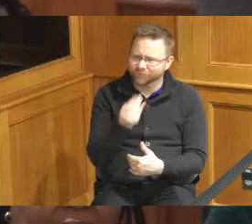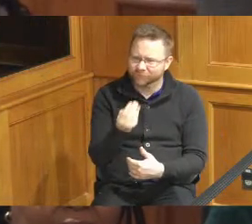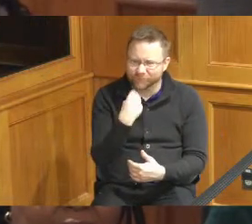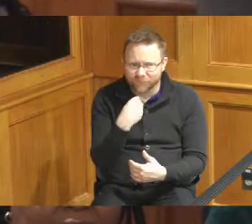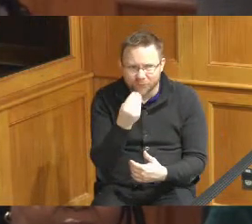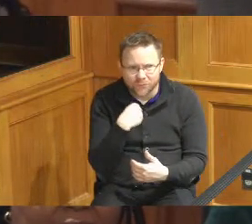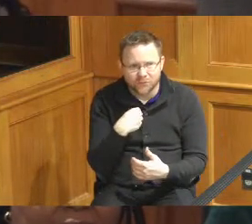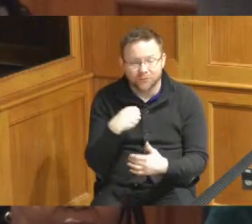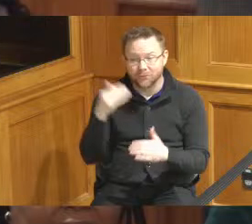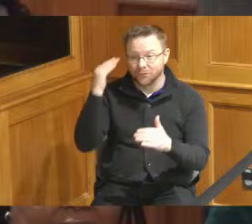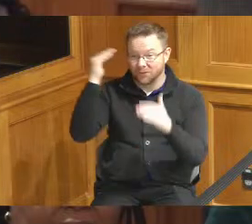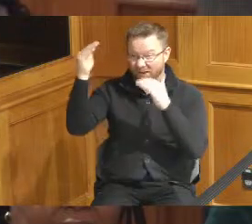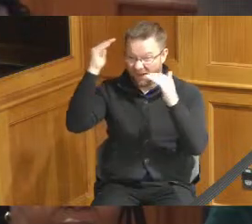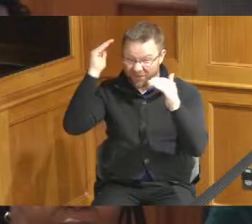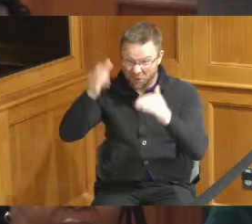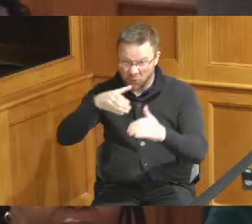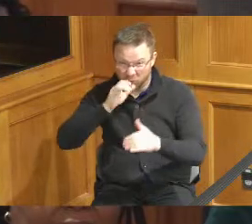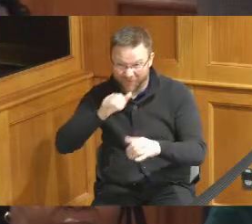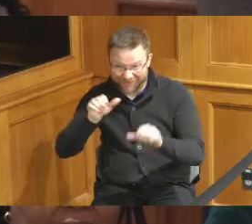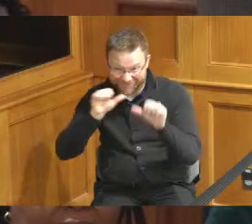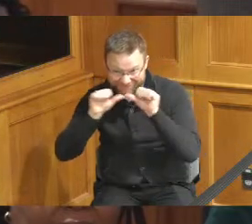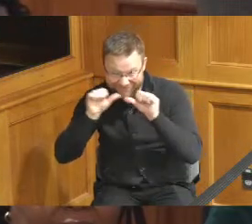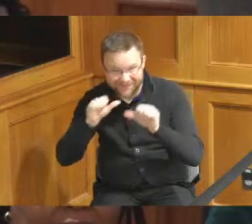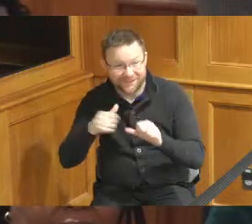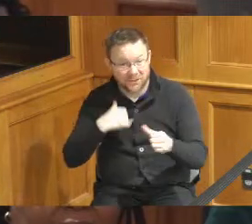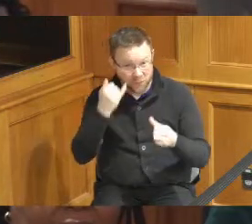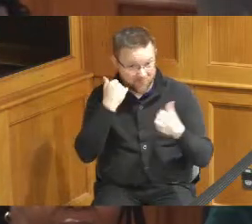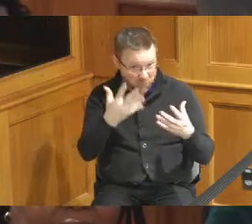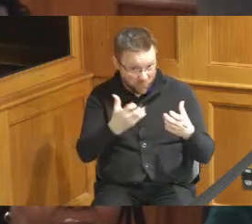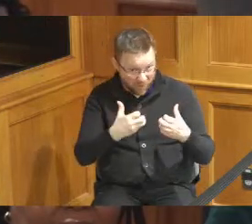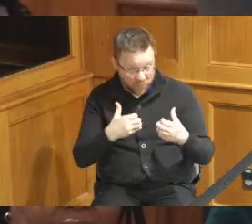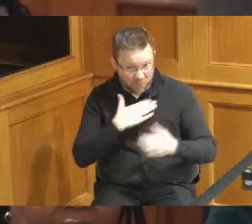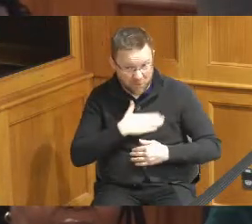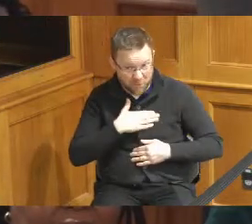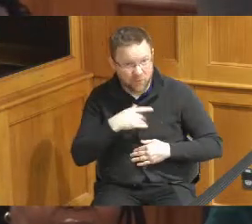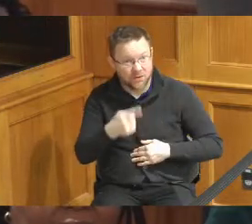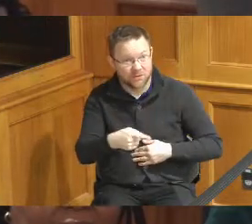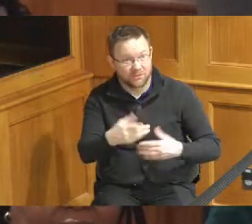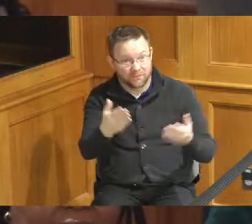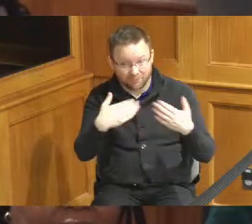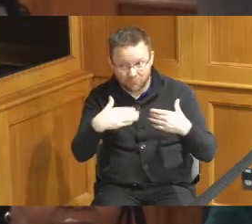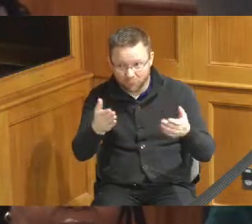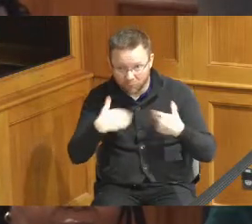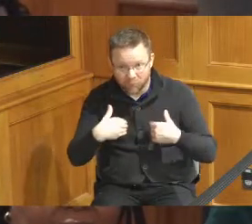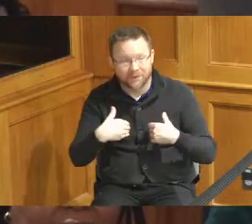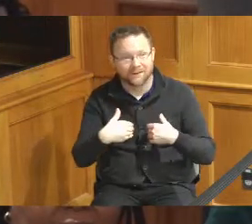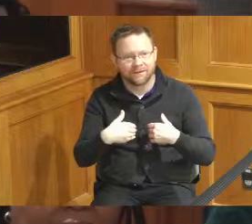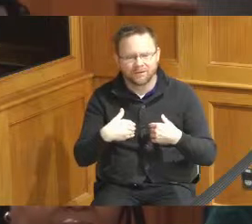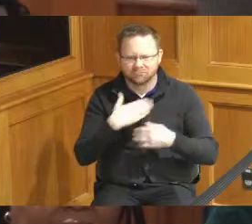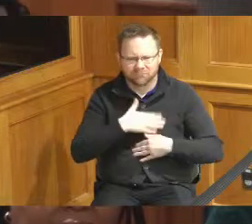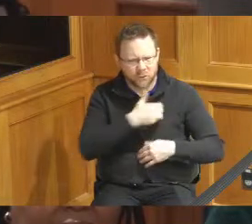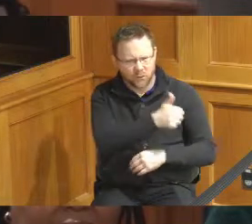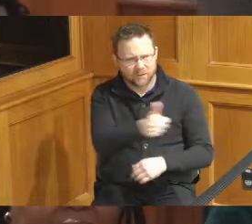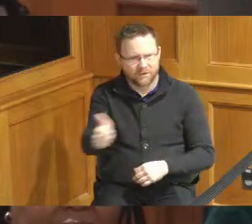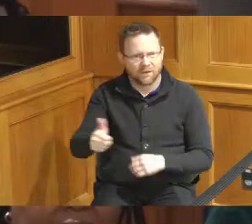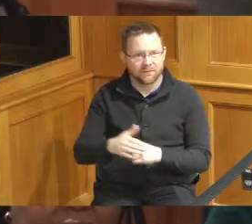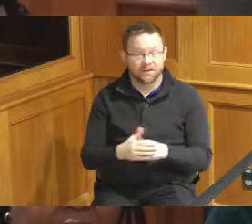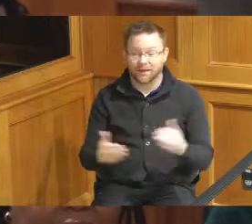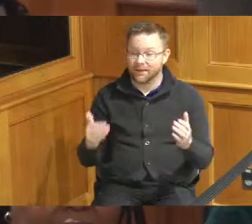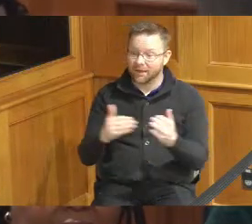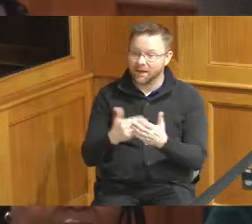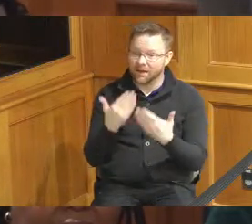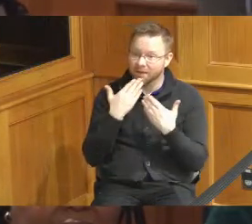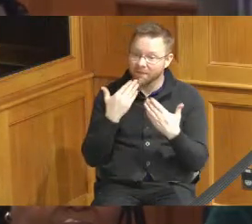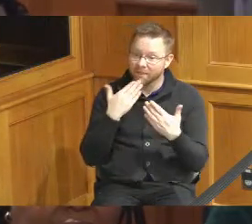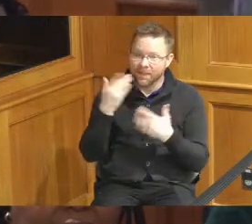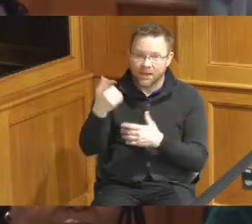to have good adult drinks. So if you'd like to, I would appreciate you bringing someone with you, and I had a good time. And again, thank